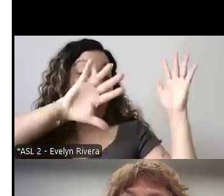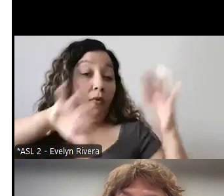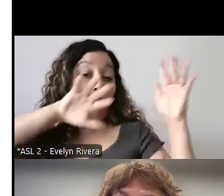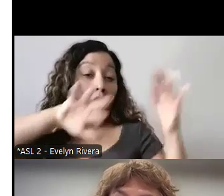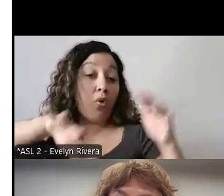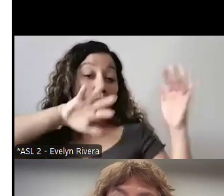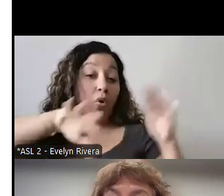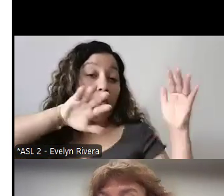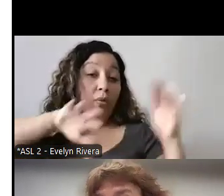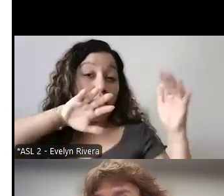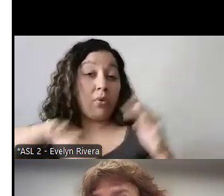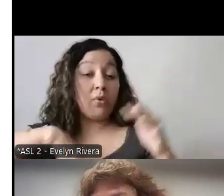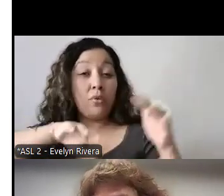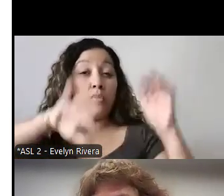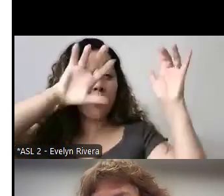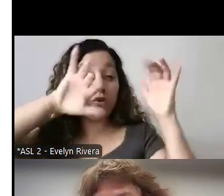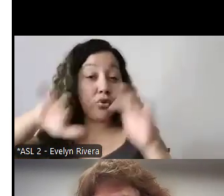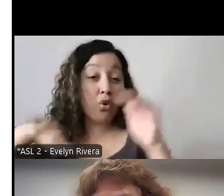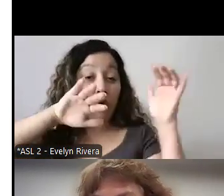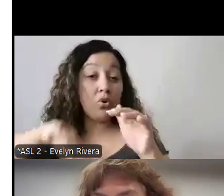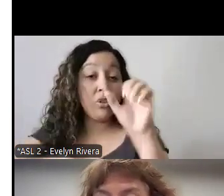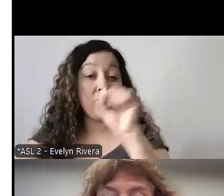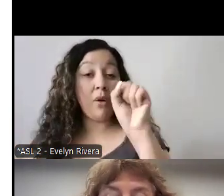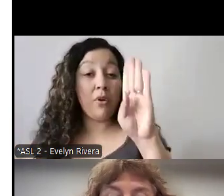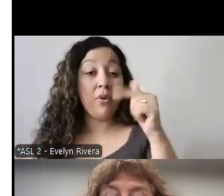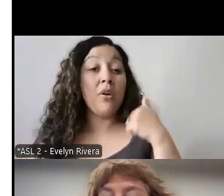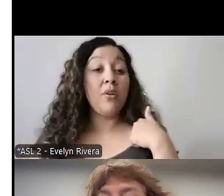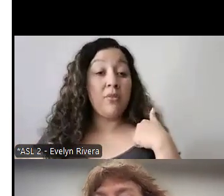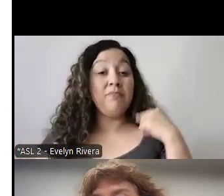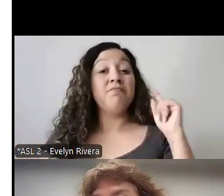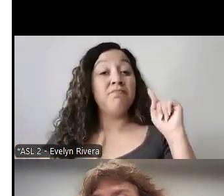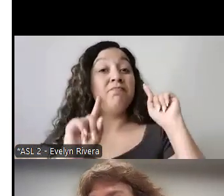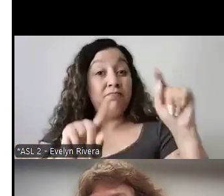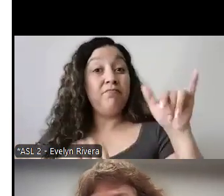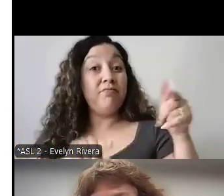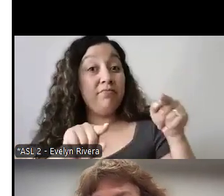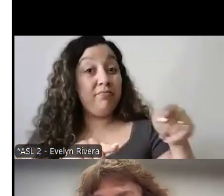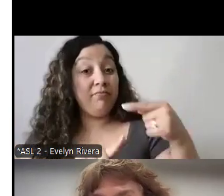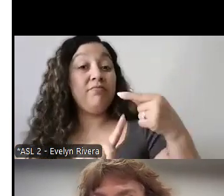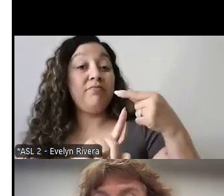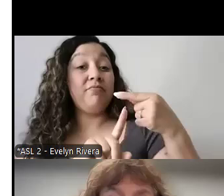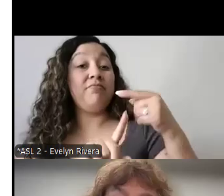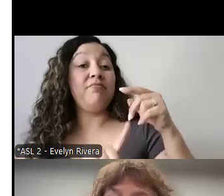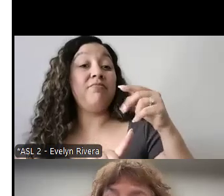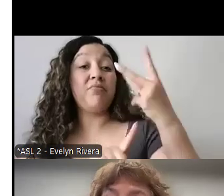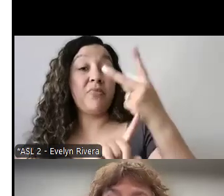April 2023. And I went there in June after 2 months, and I met with neighbors,